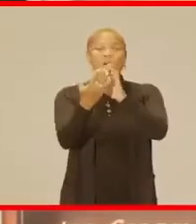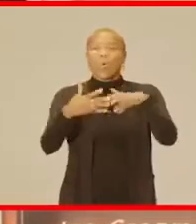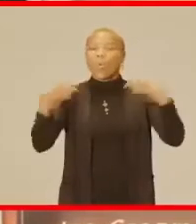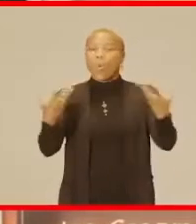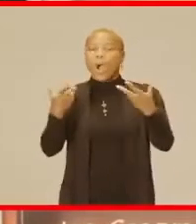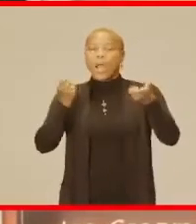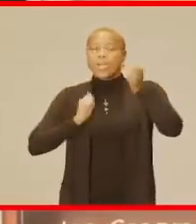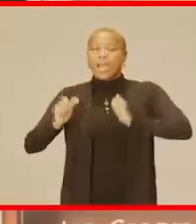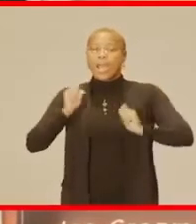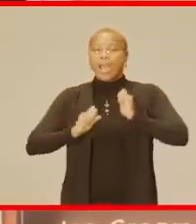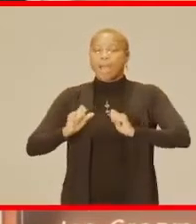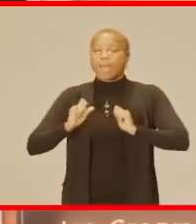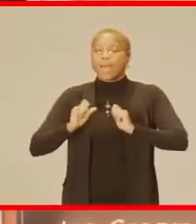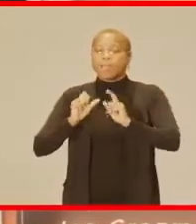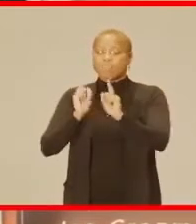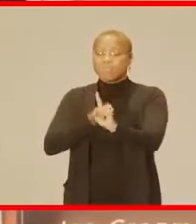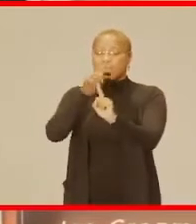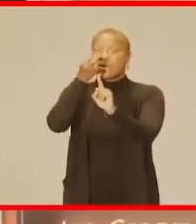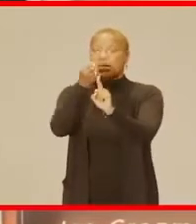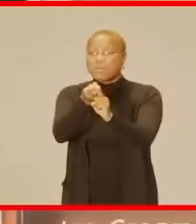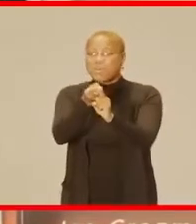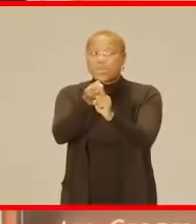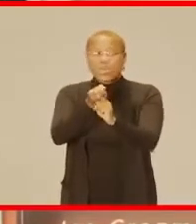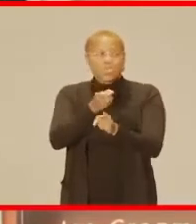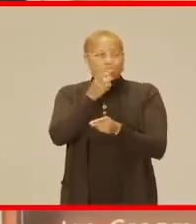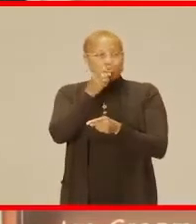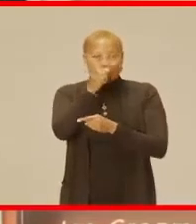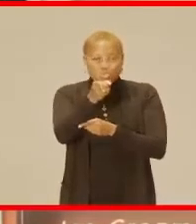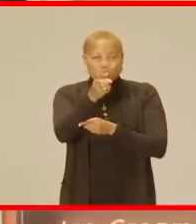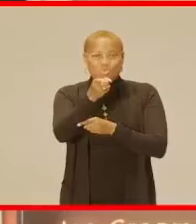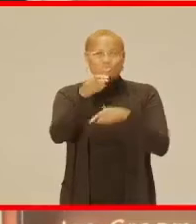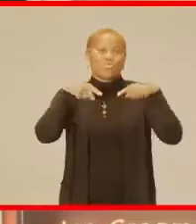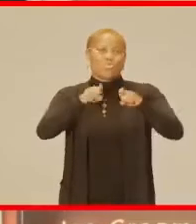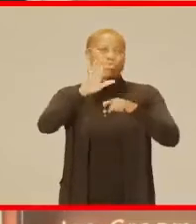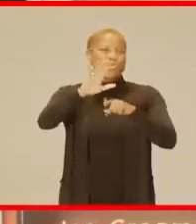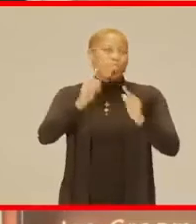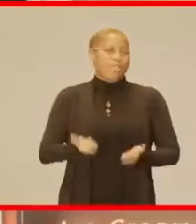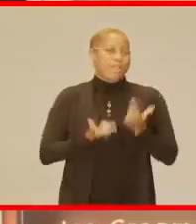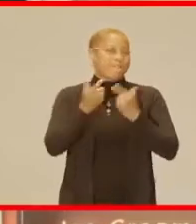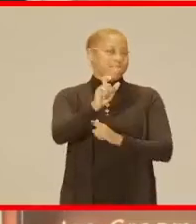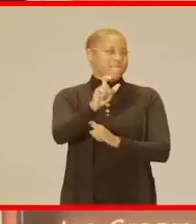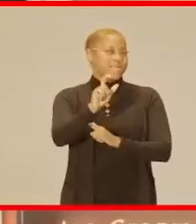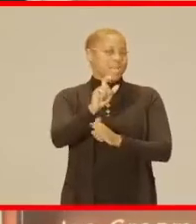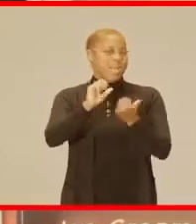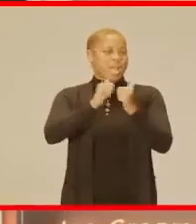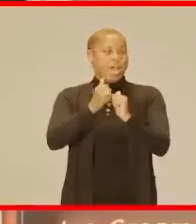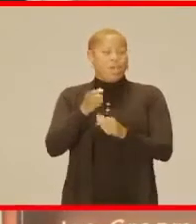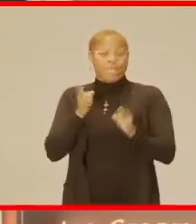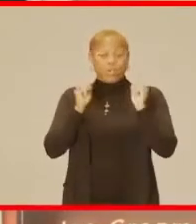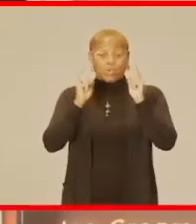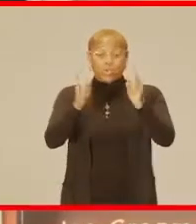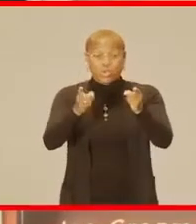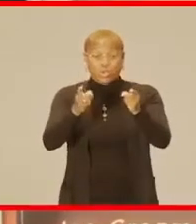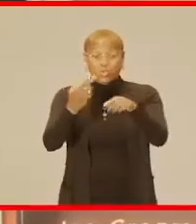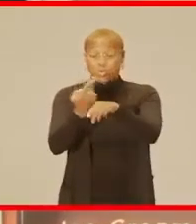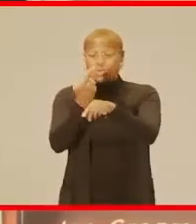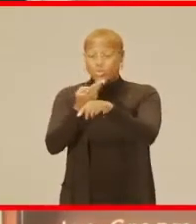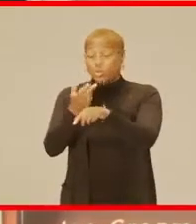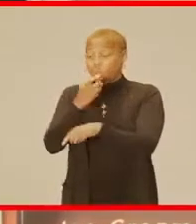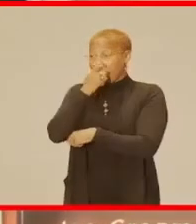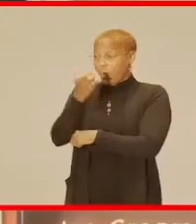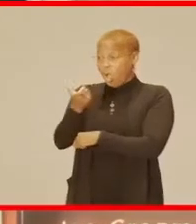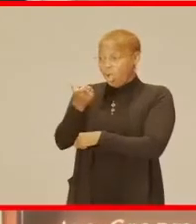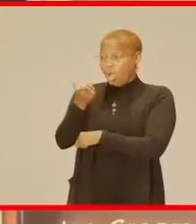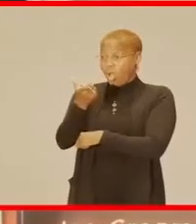anime series impacted you in your life? How have you used those anime